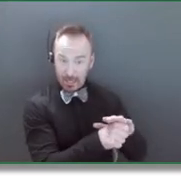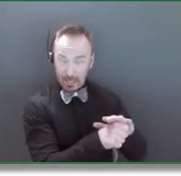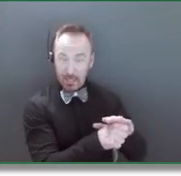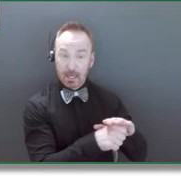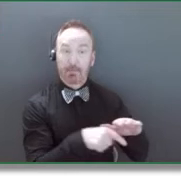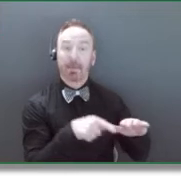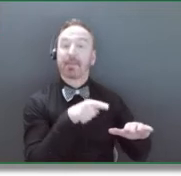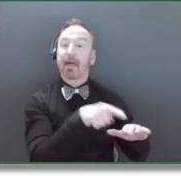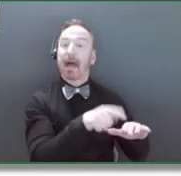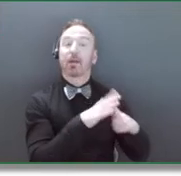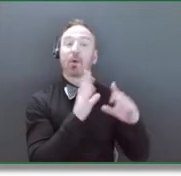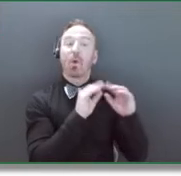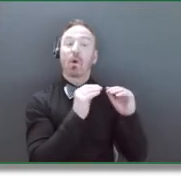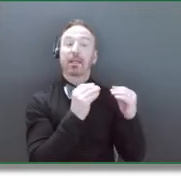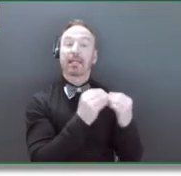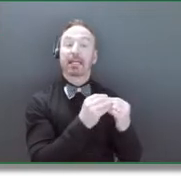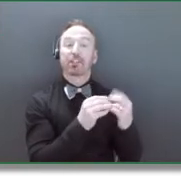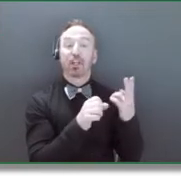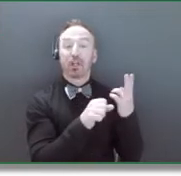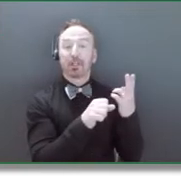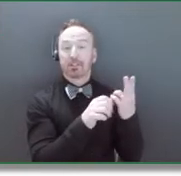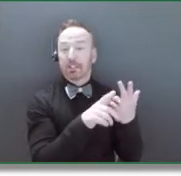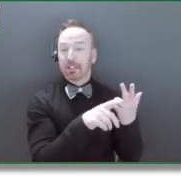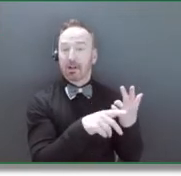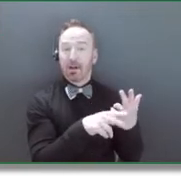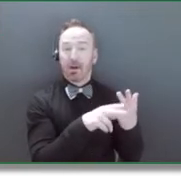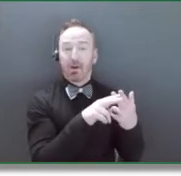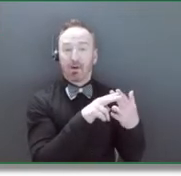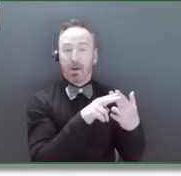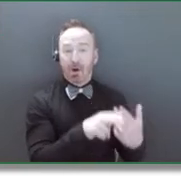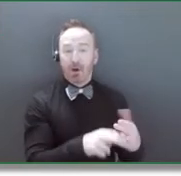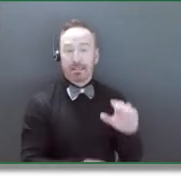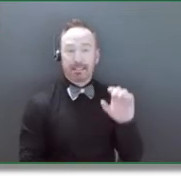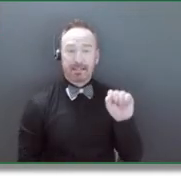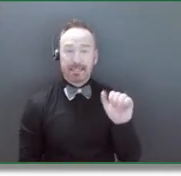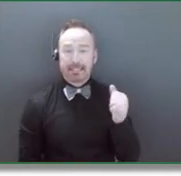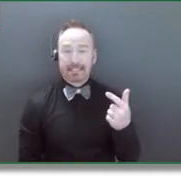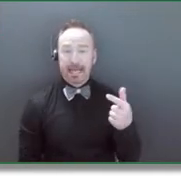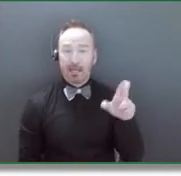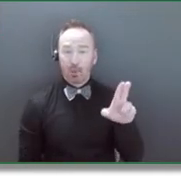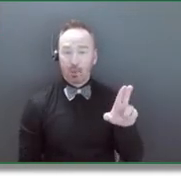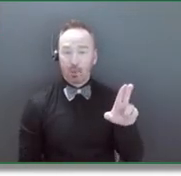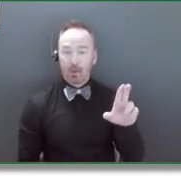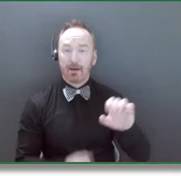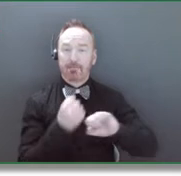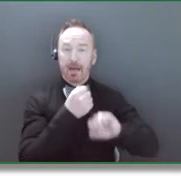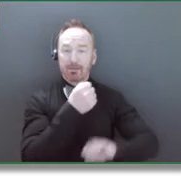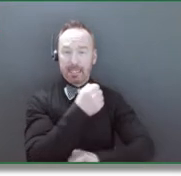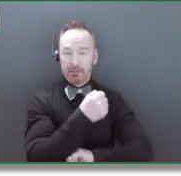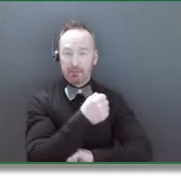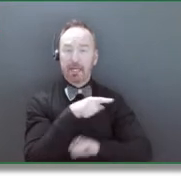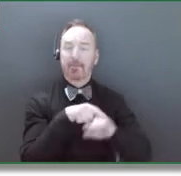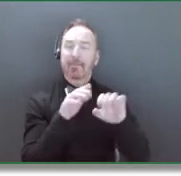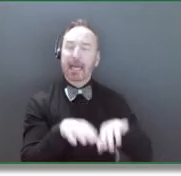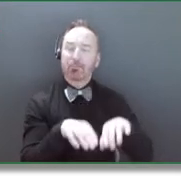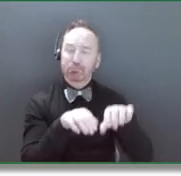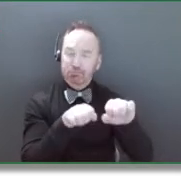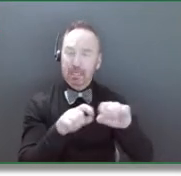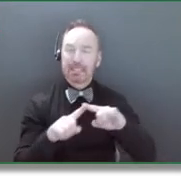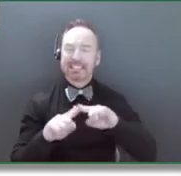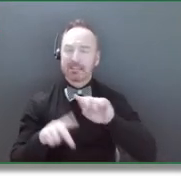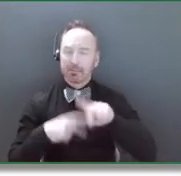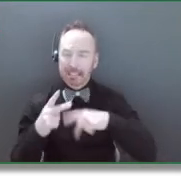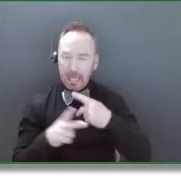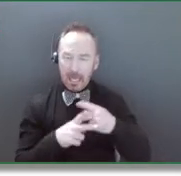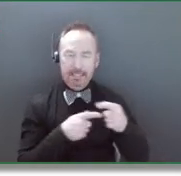called the Sargood Foundation for undertaking a variety of engagements by people with